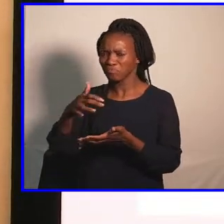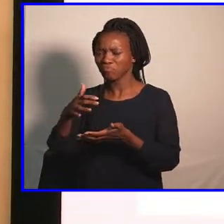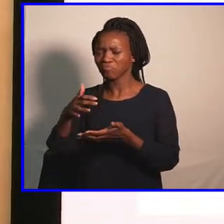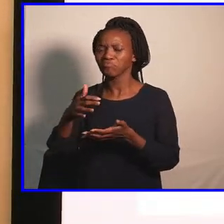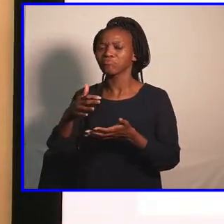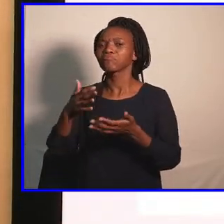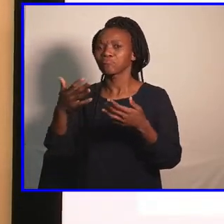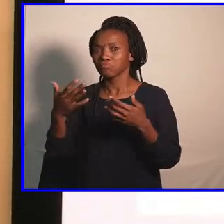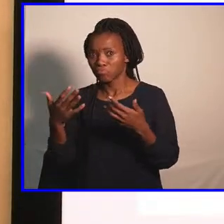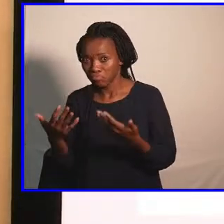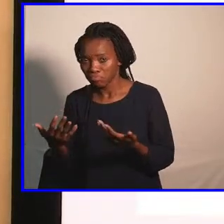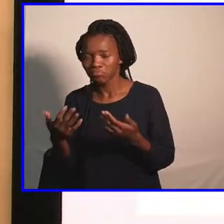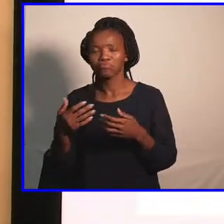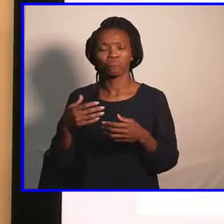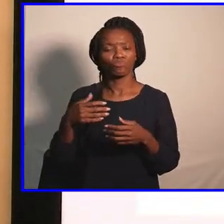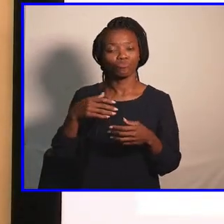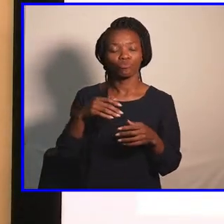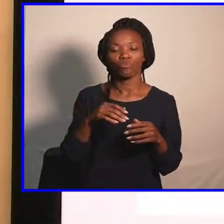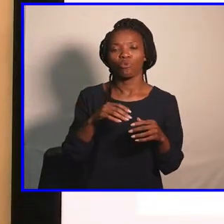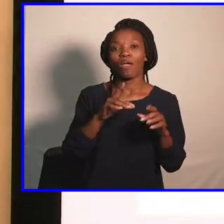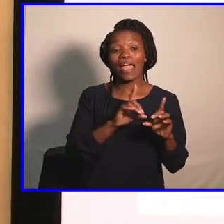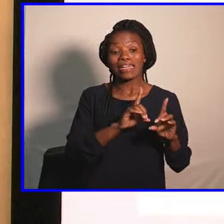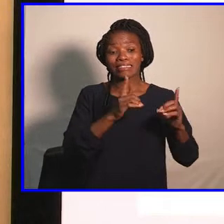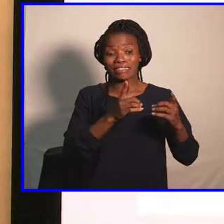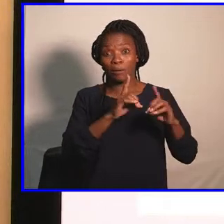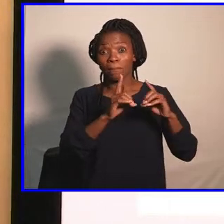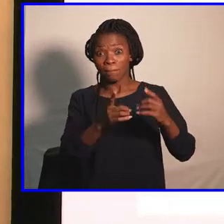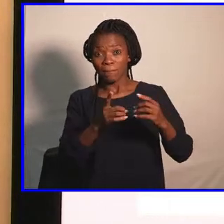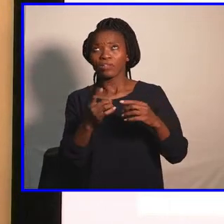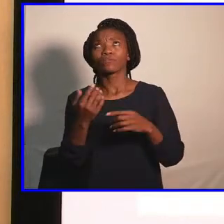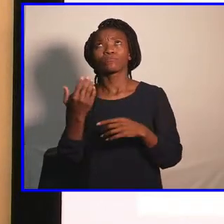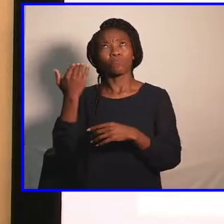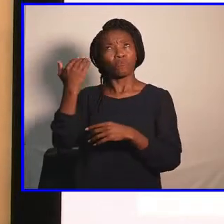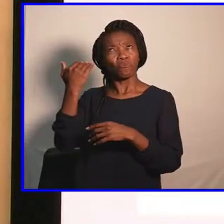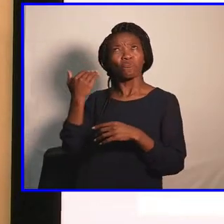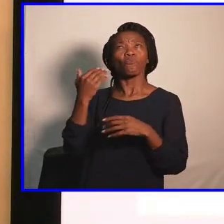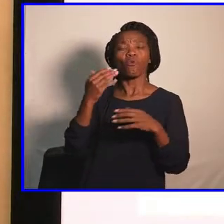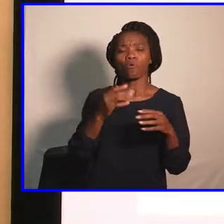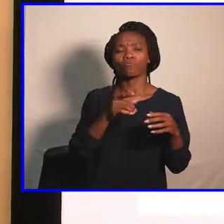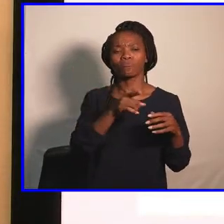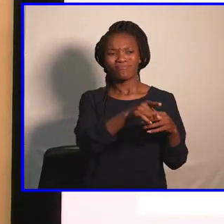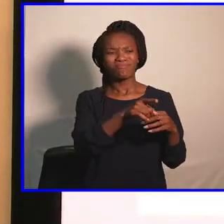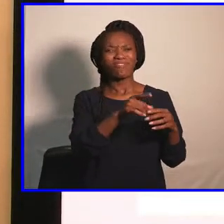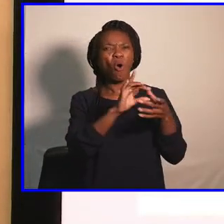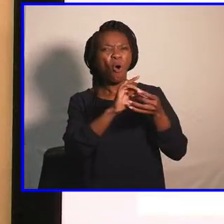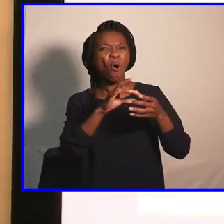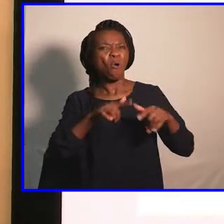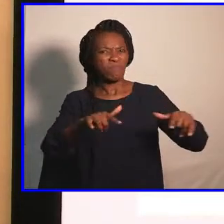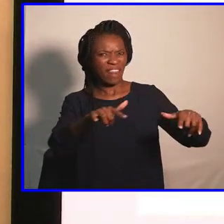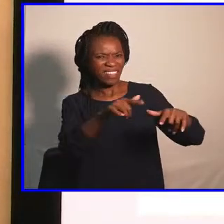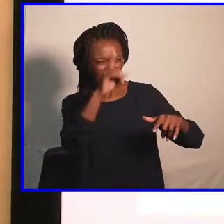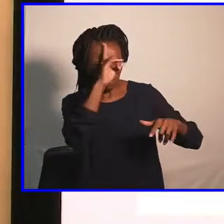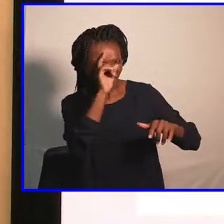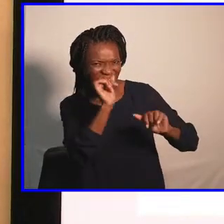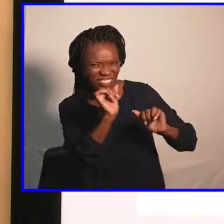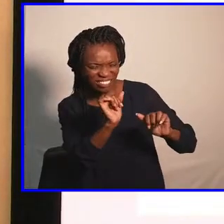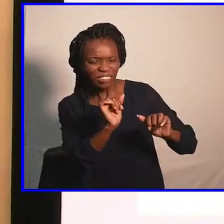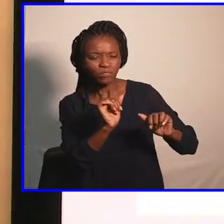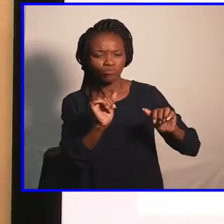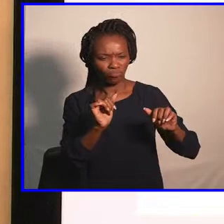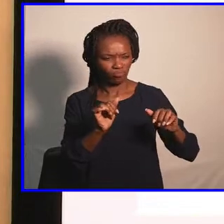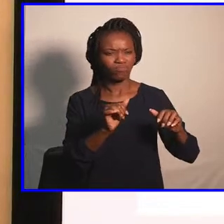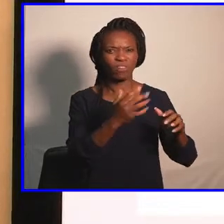Internal Revenue Customs and Departments of the former homelands. And so the South African